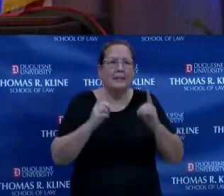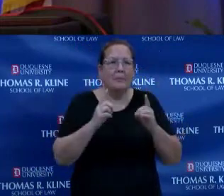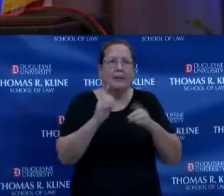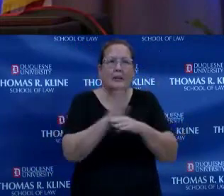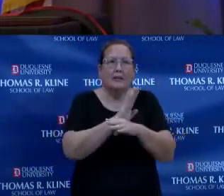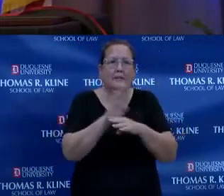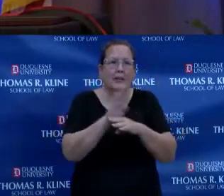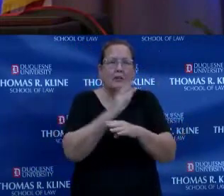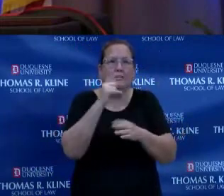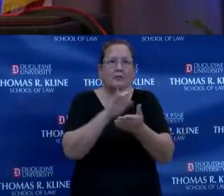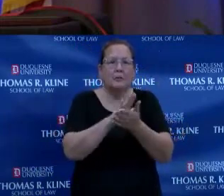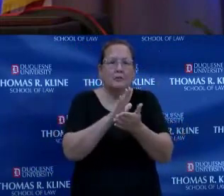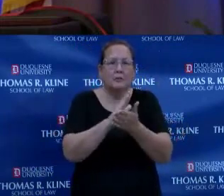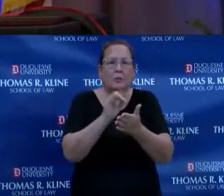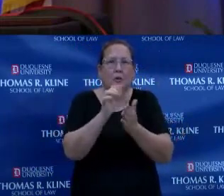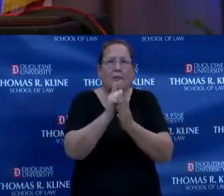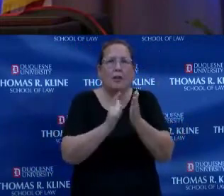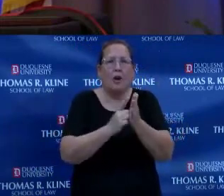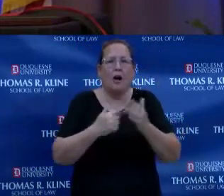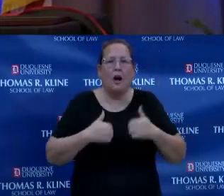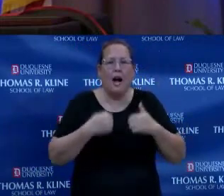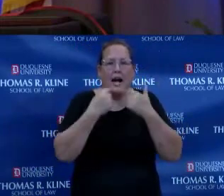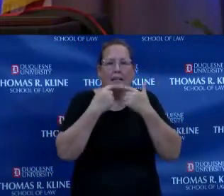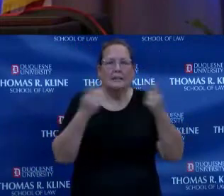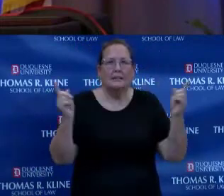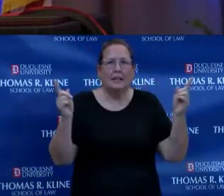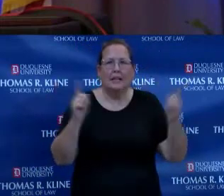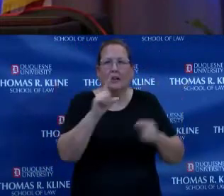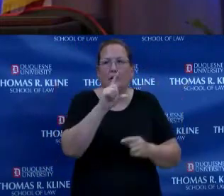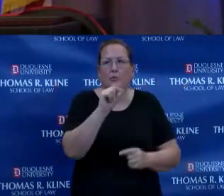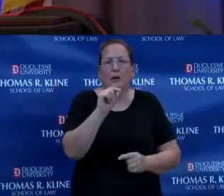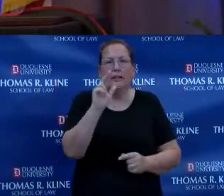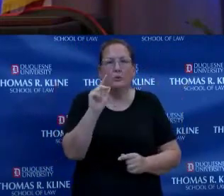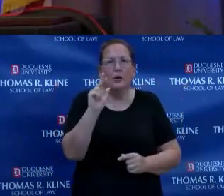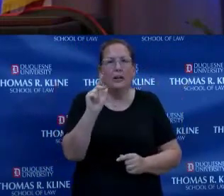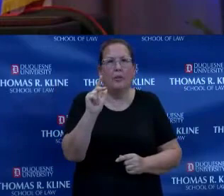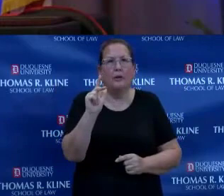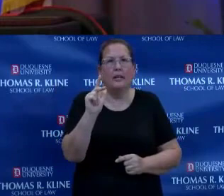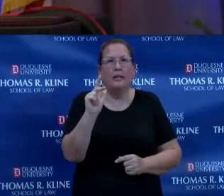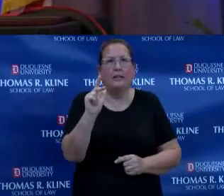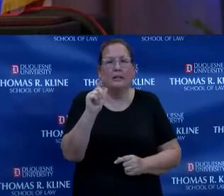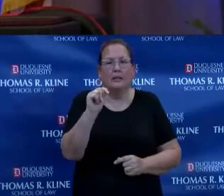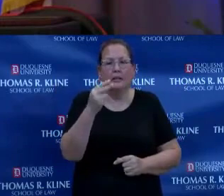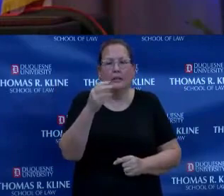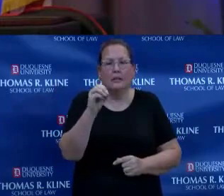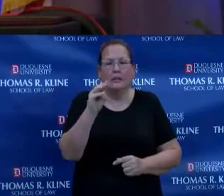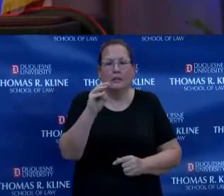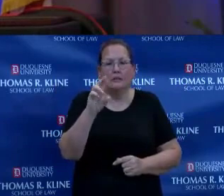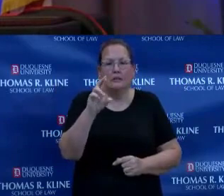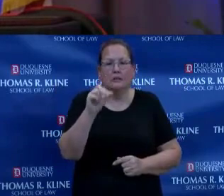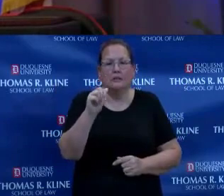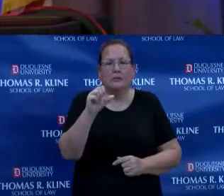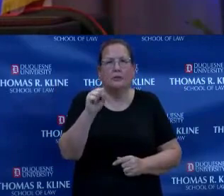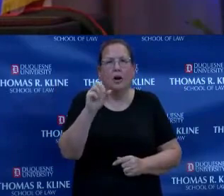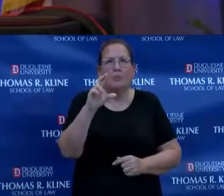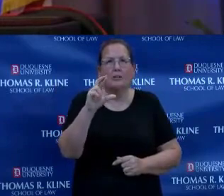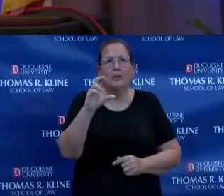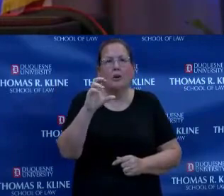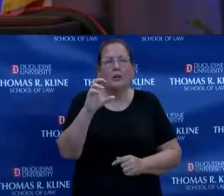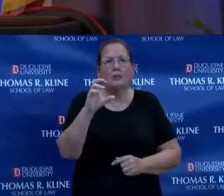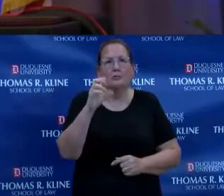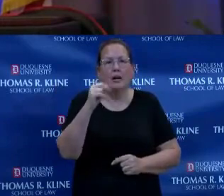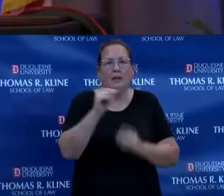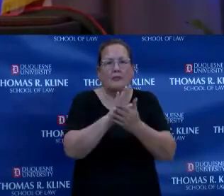Law, I declare the 2023 Thomas R. Kline School of Law of